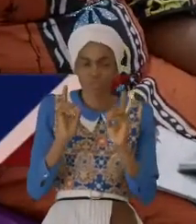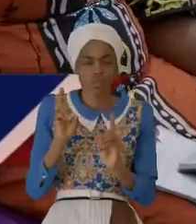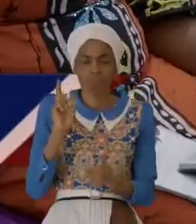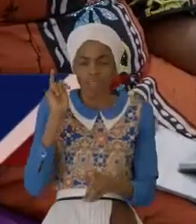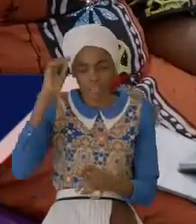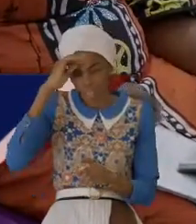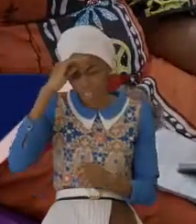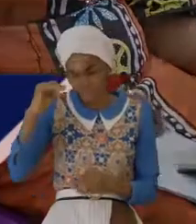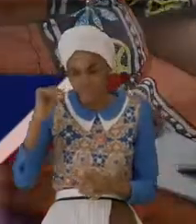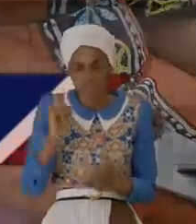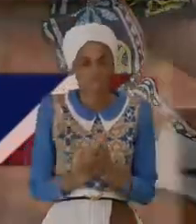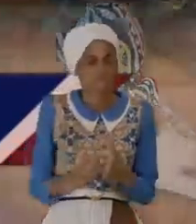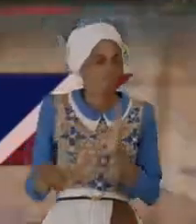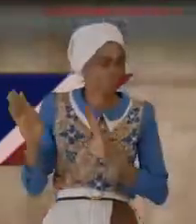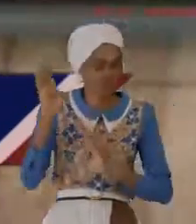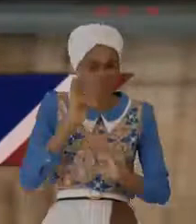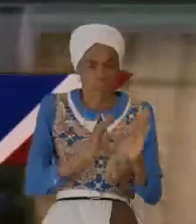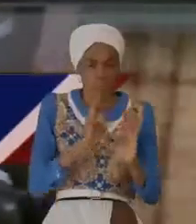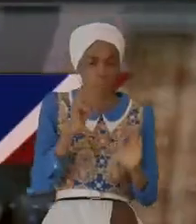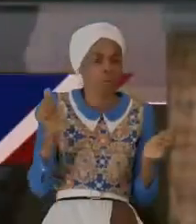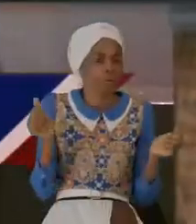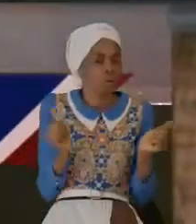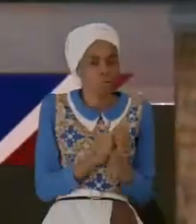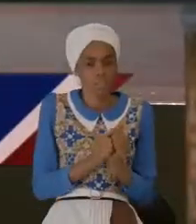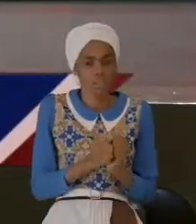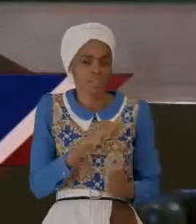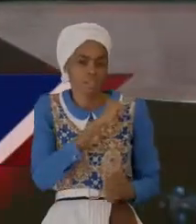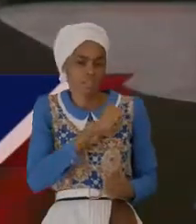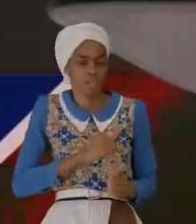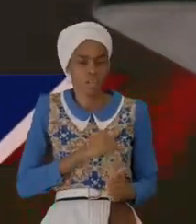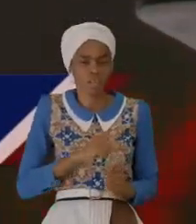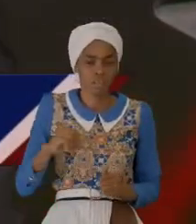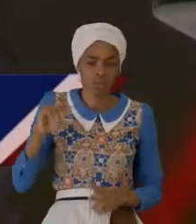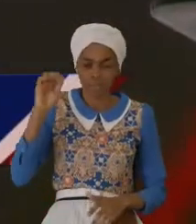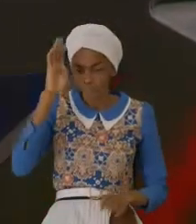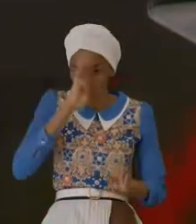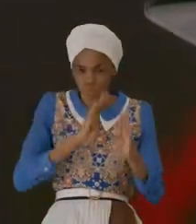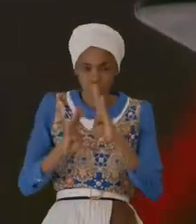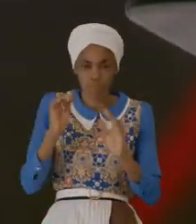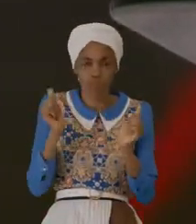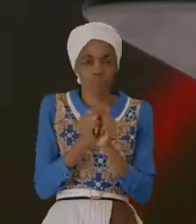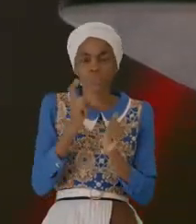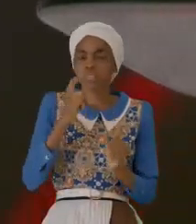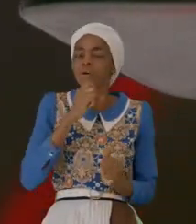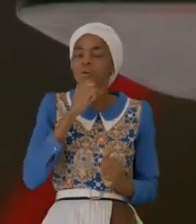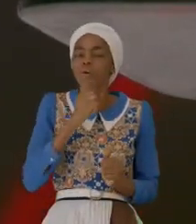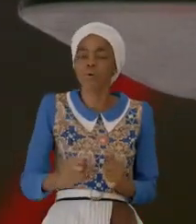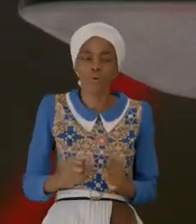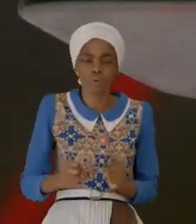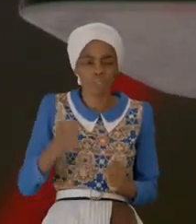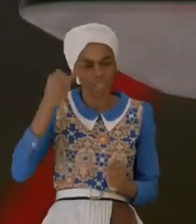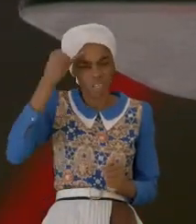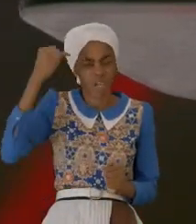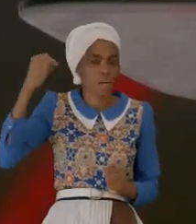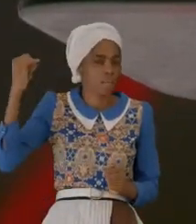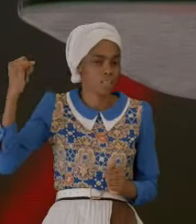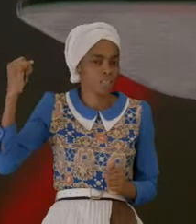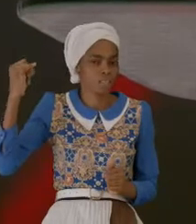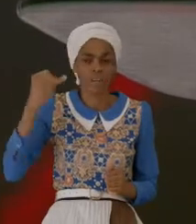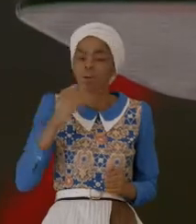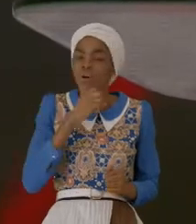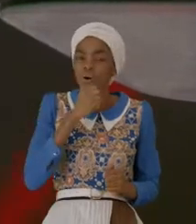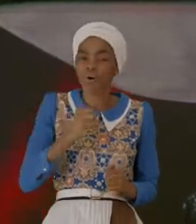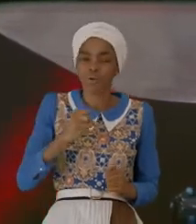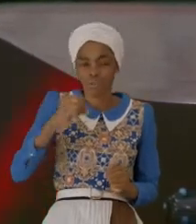with the ideas and the traditions of the old abolished Covenant